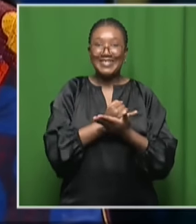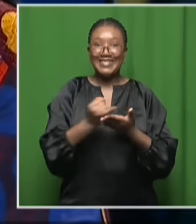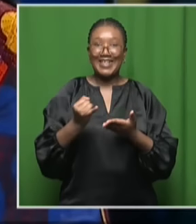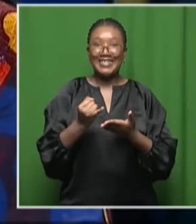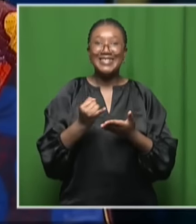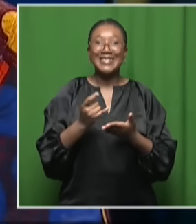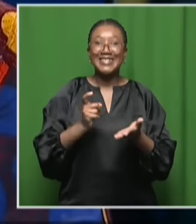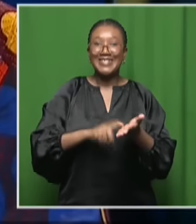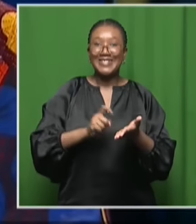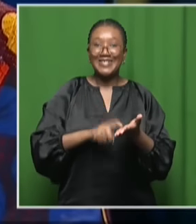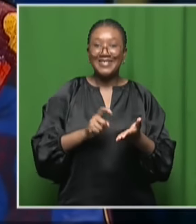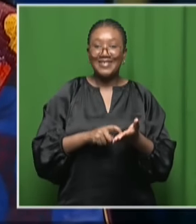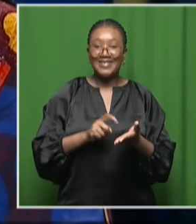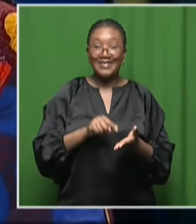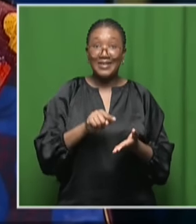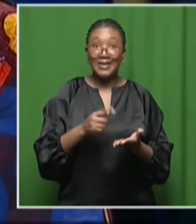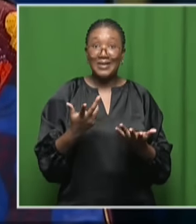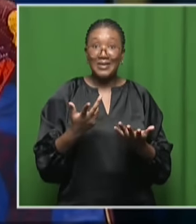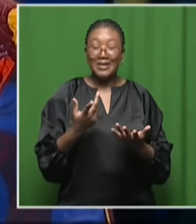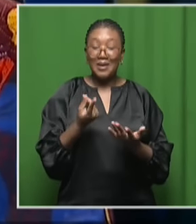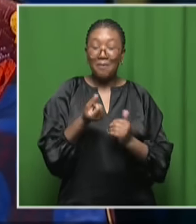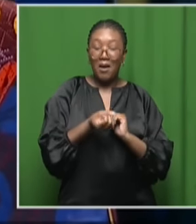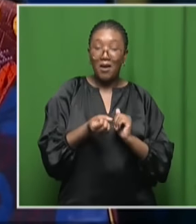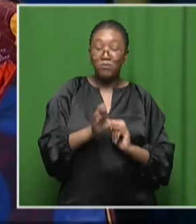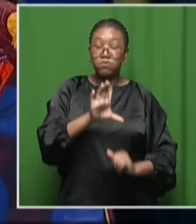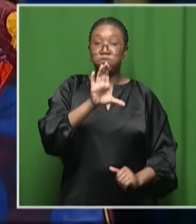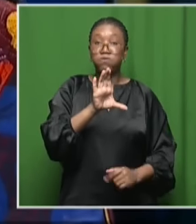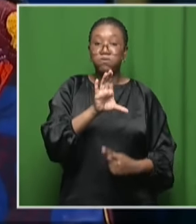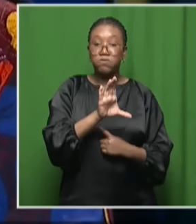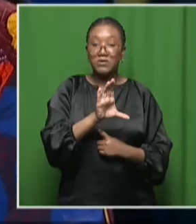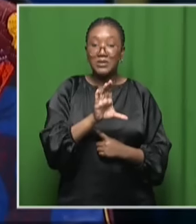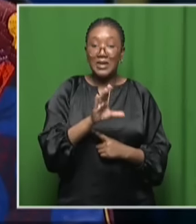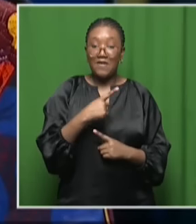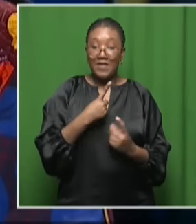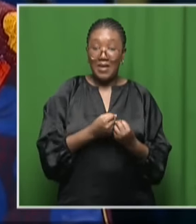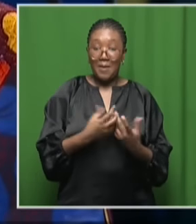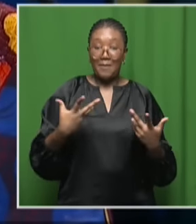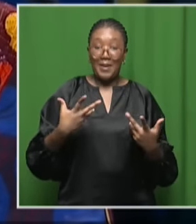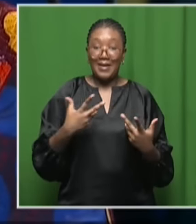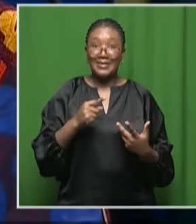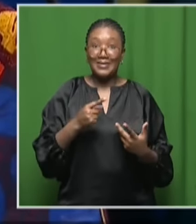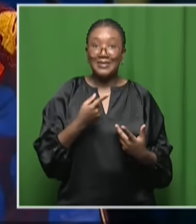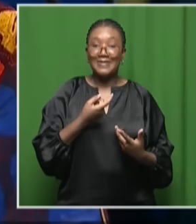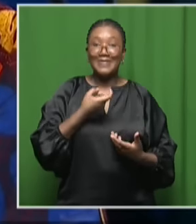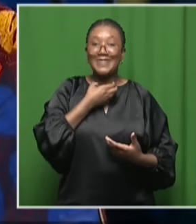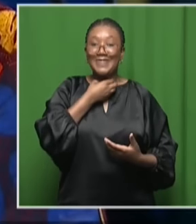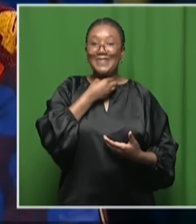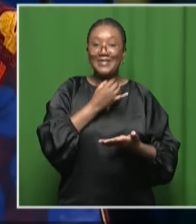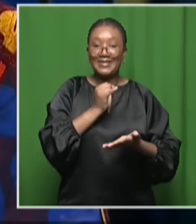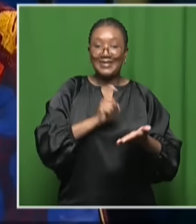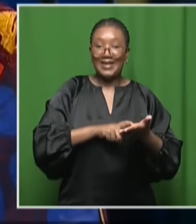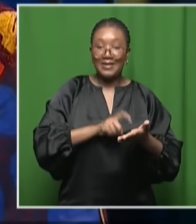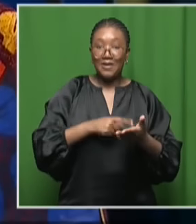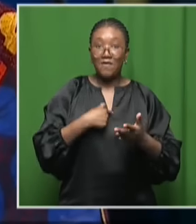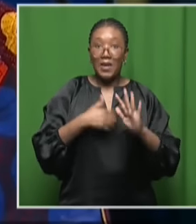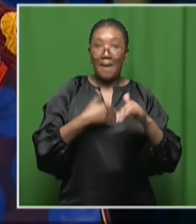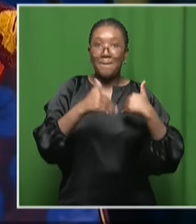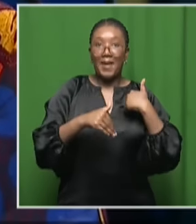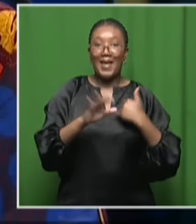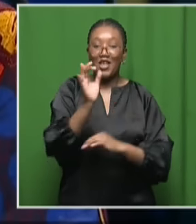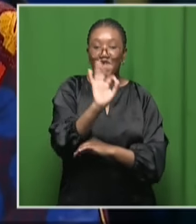And the unsustainableness of the debt isn't from the amount of debt necessarily that they have, but actually from the debt repayments, because